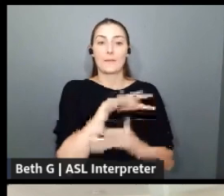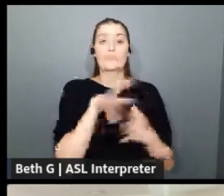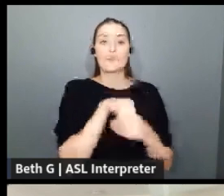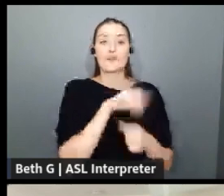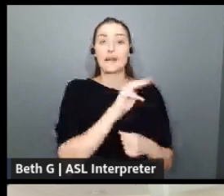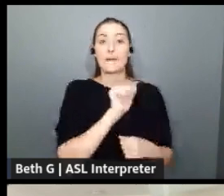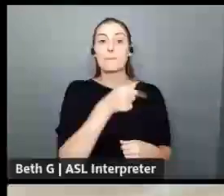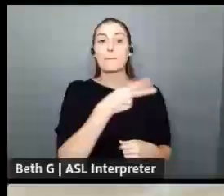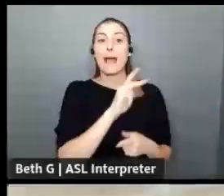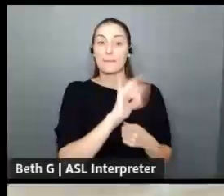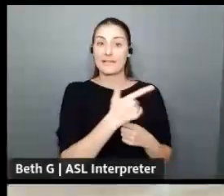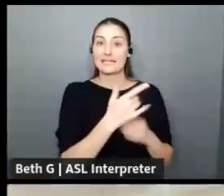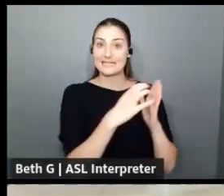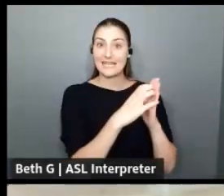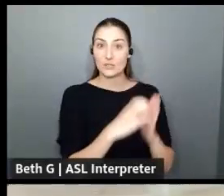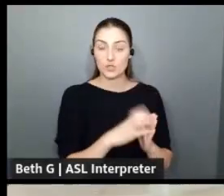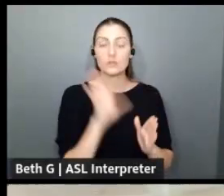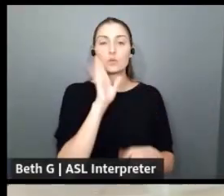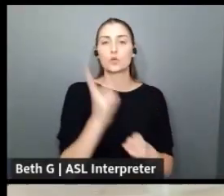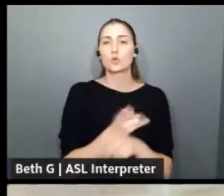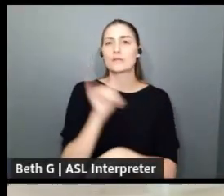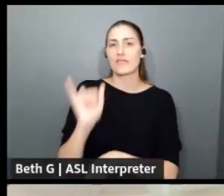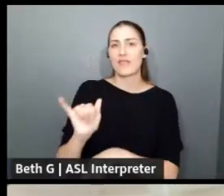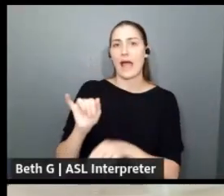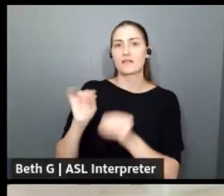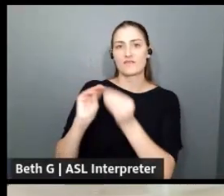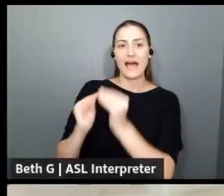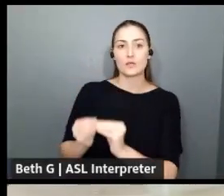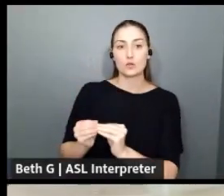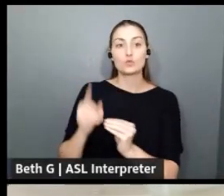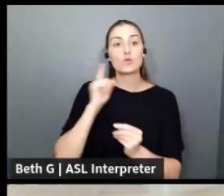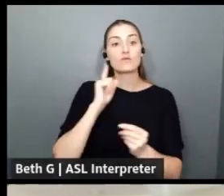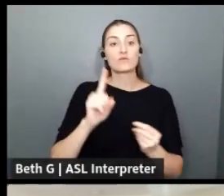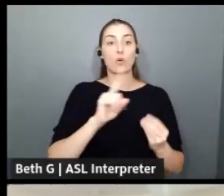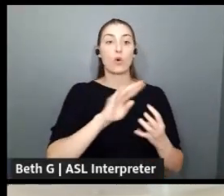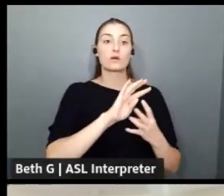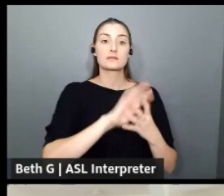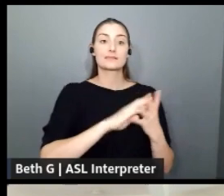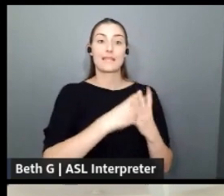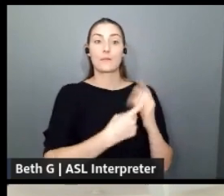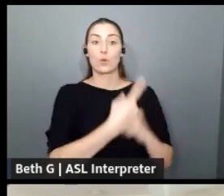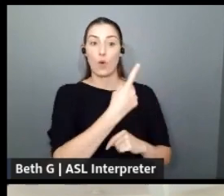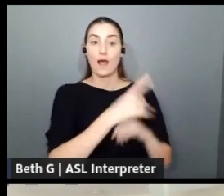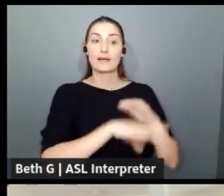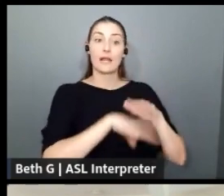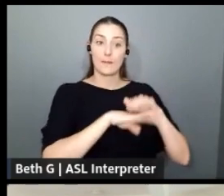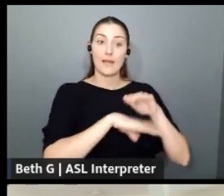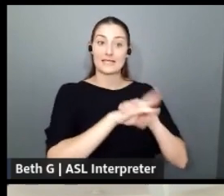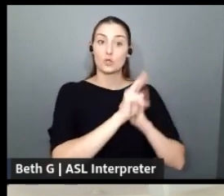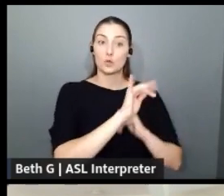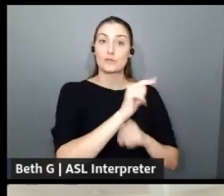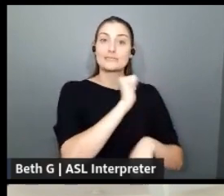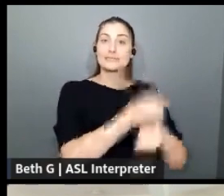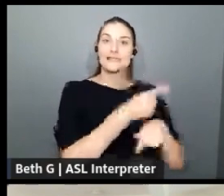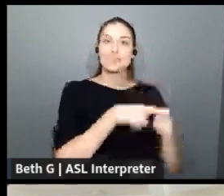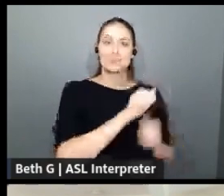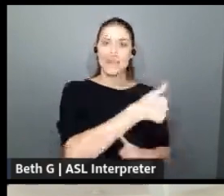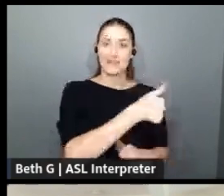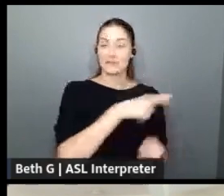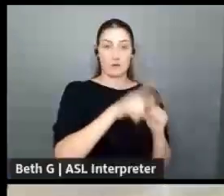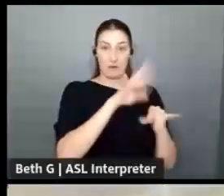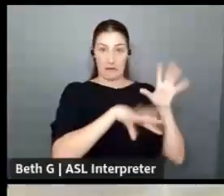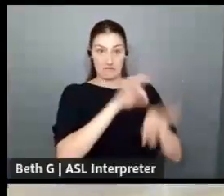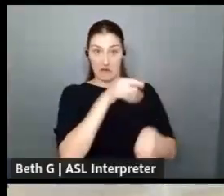then it would use that value. For example, for table 1, the read capacity units would be set to 10. But if we're unable to find it there, then